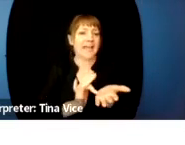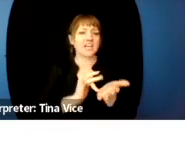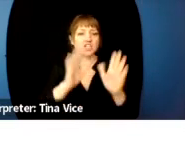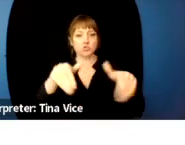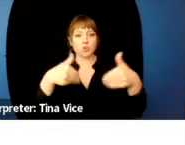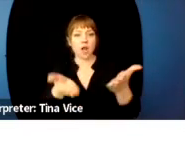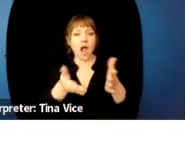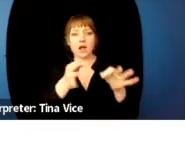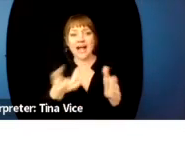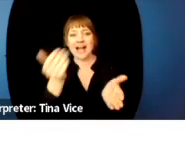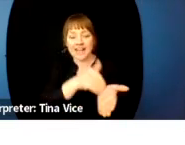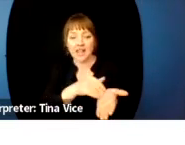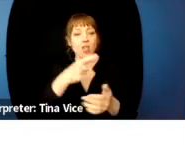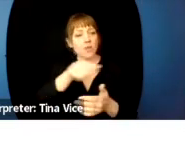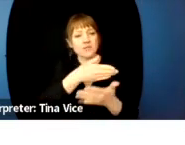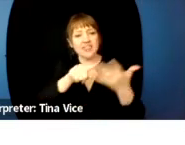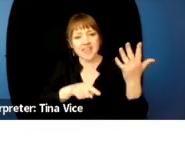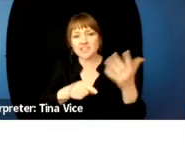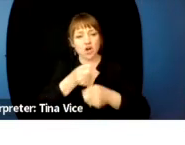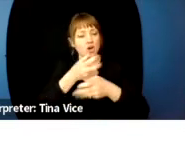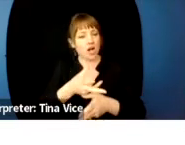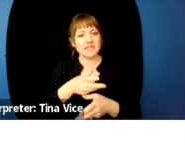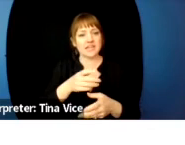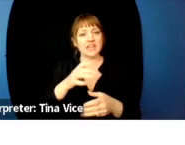things appear to just be driving our overdose rate up.